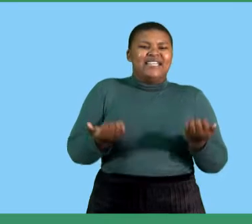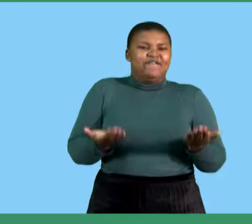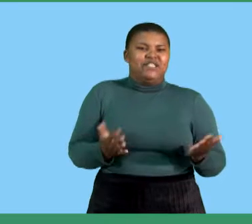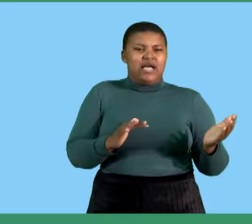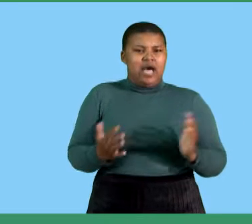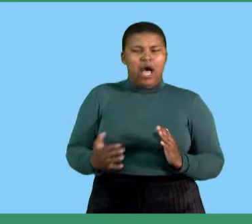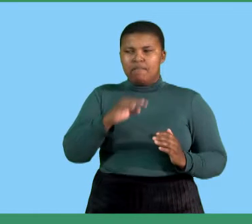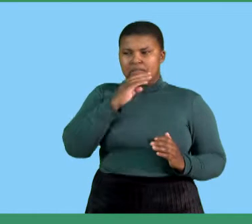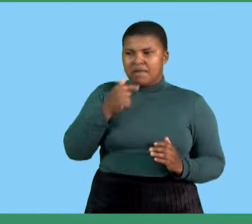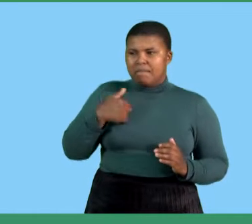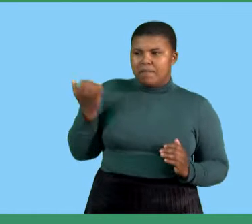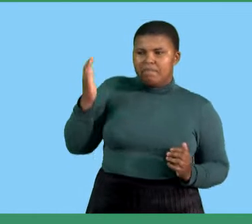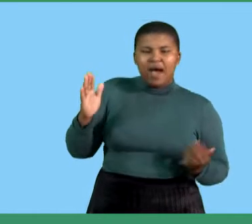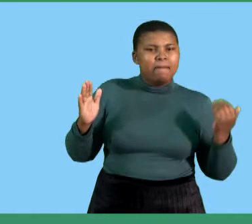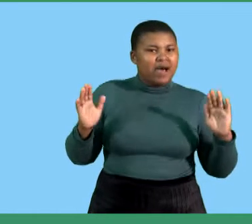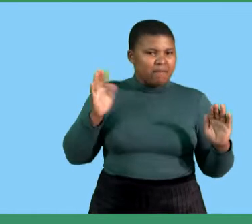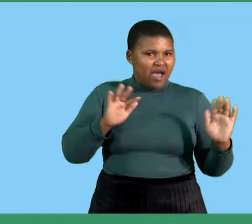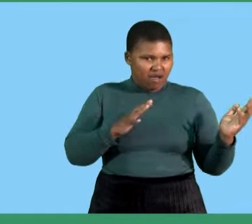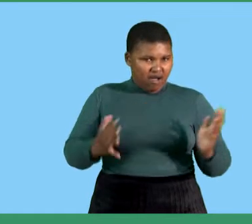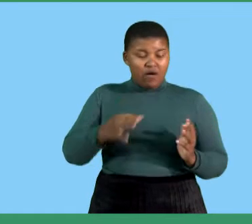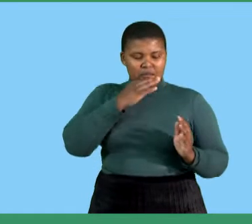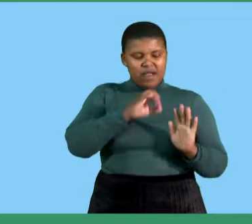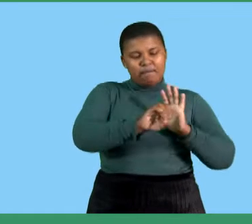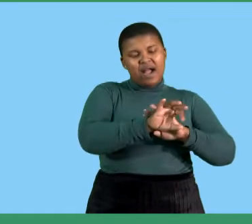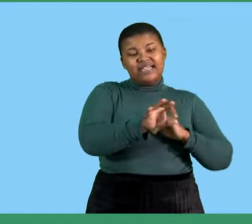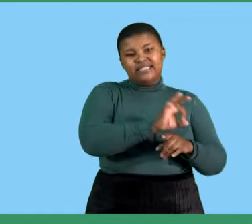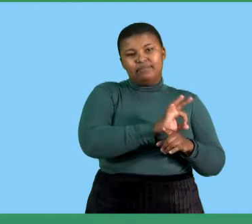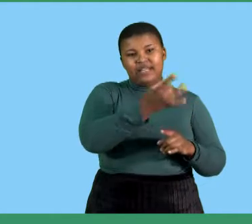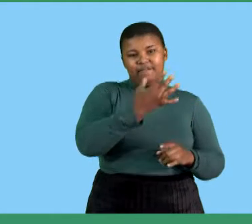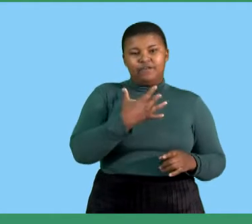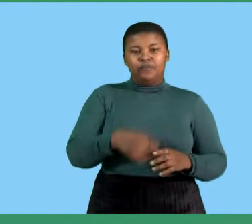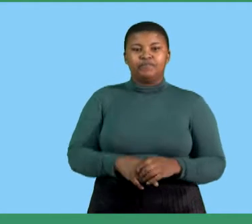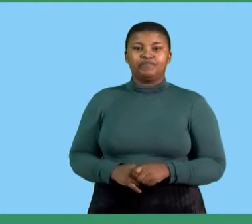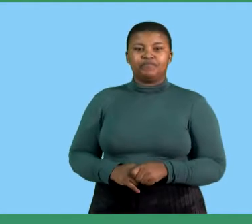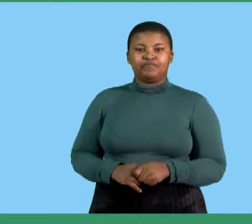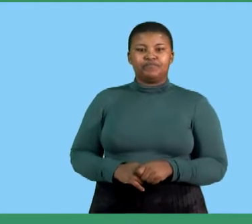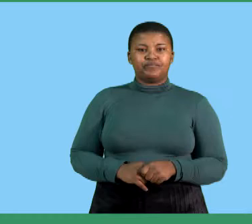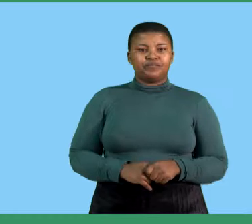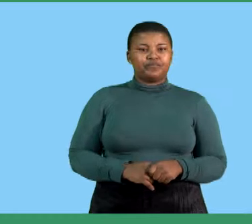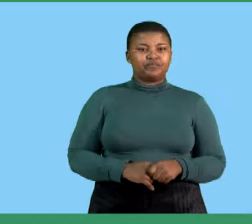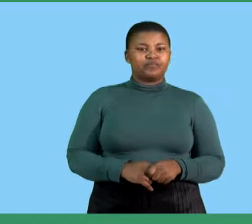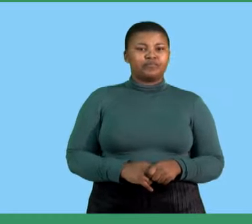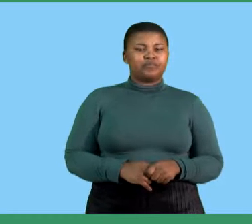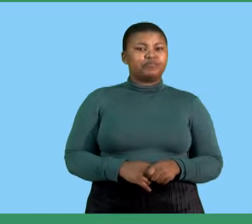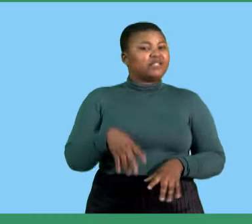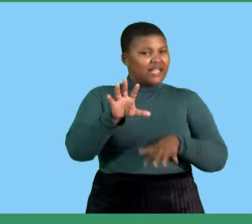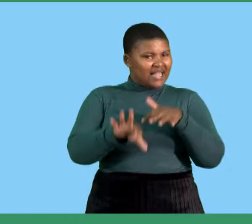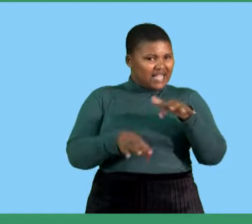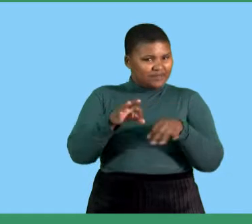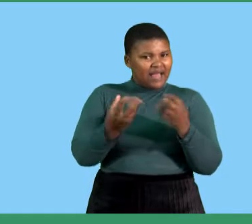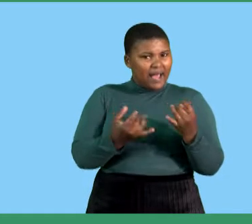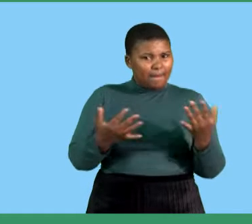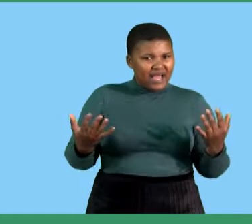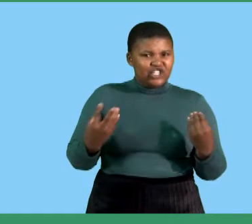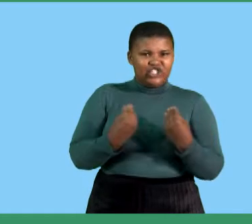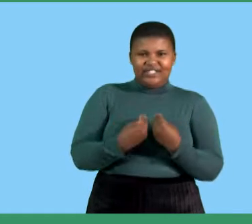How are you planning on promoting your product or your service? So it describes the proposed